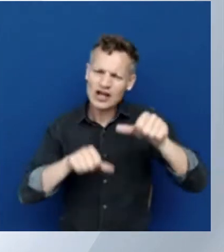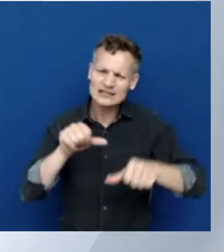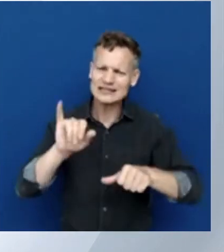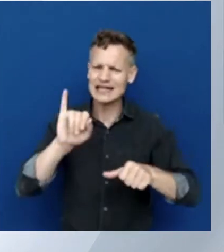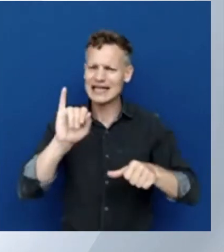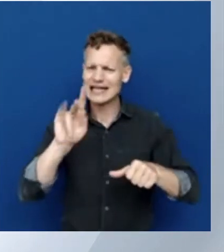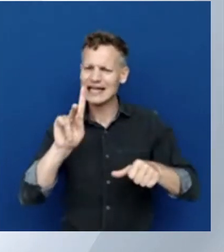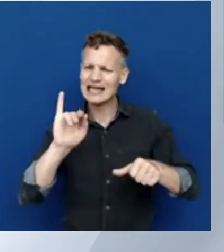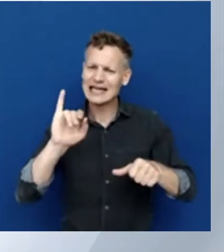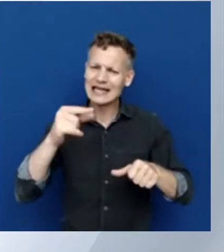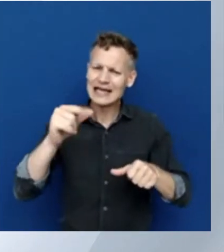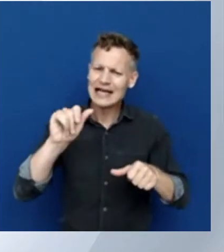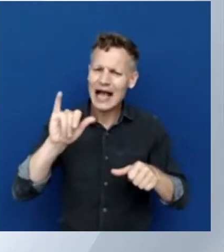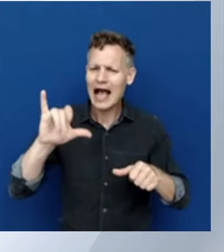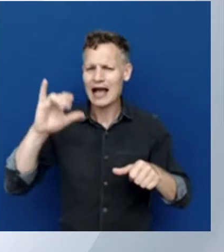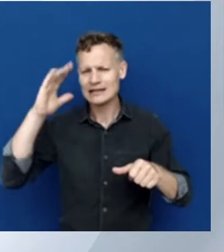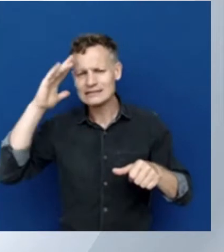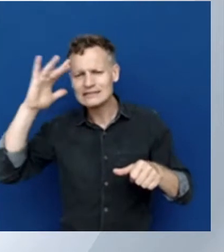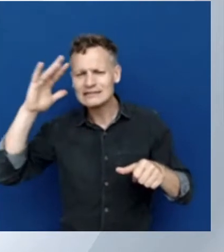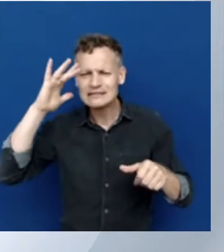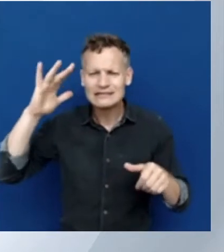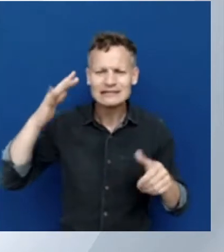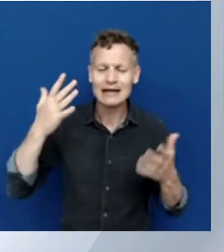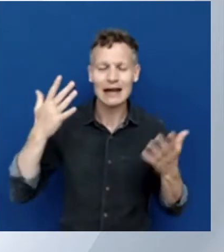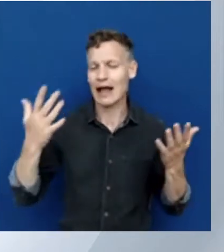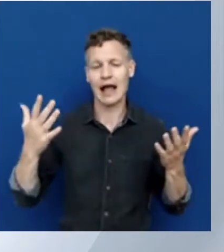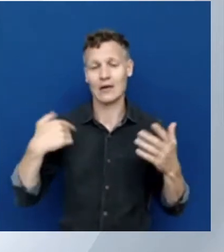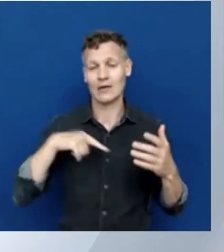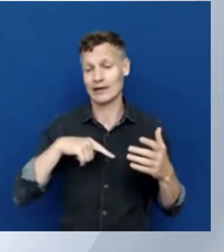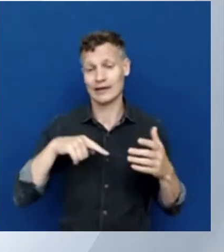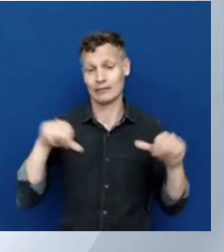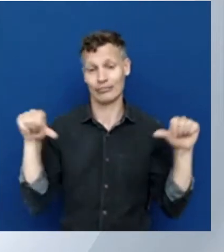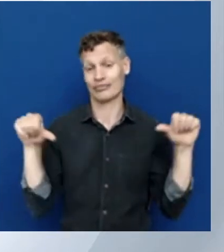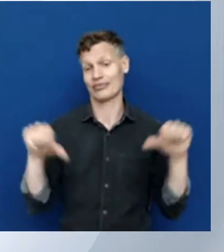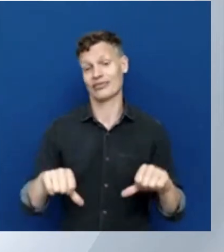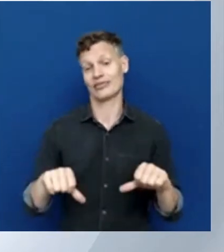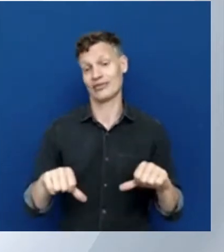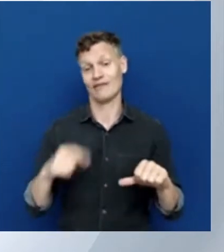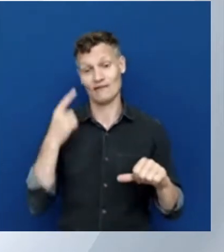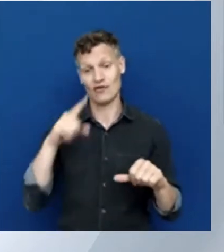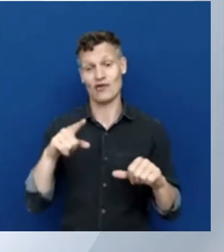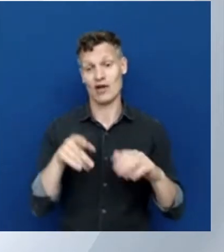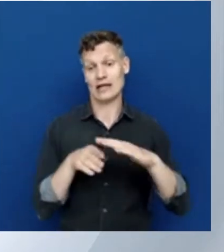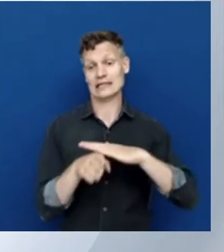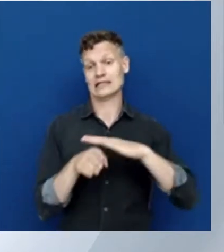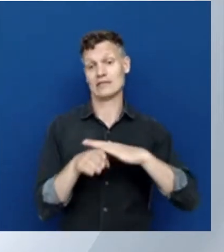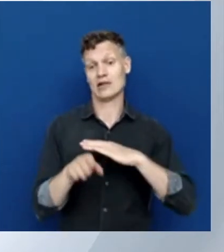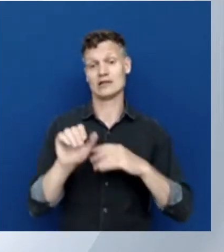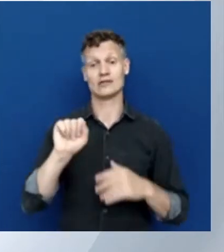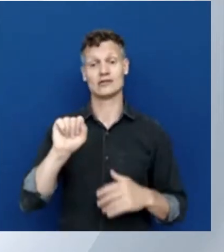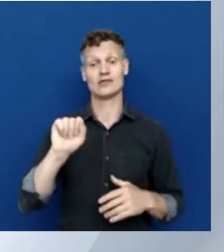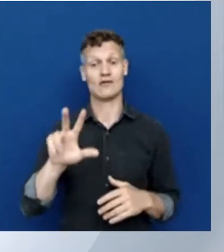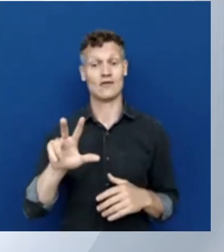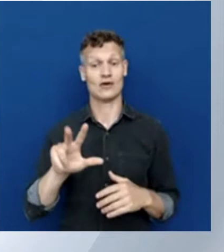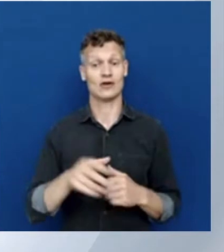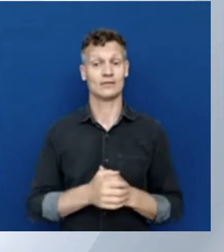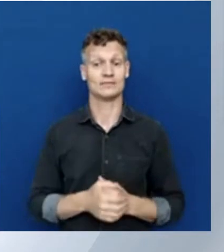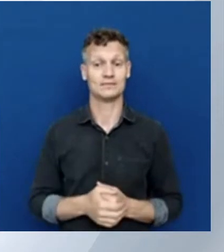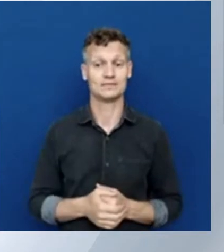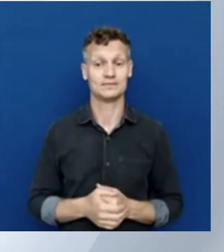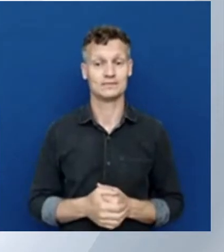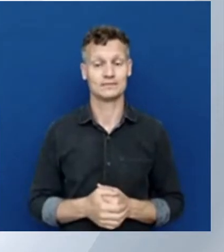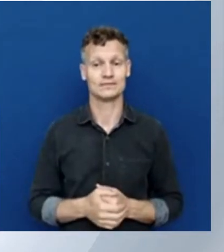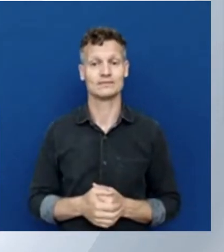to create accessible software. So this is the plan that I've got that is going to help us get